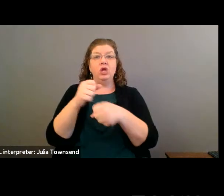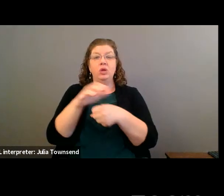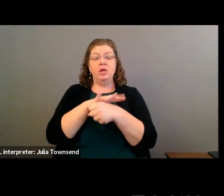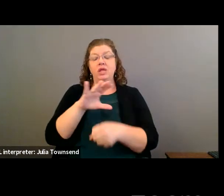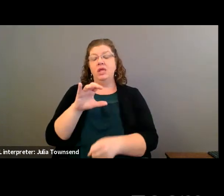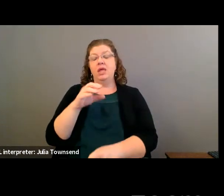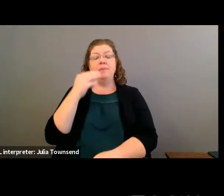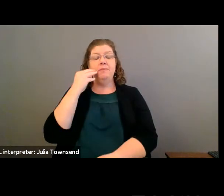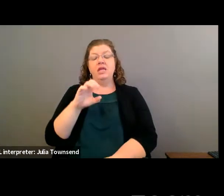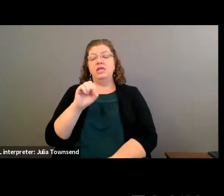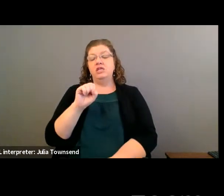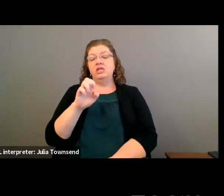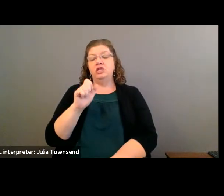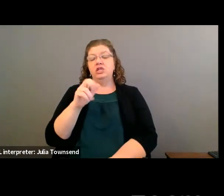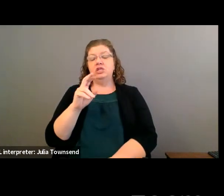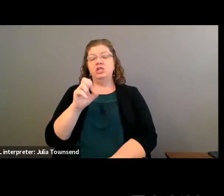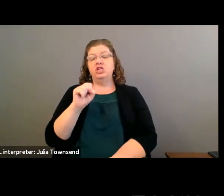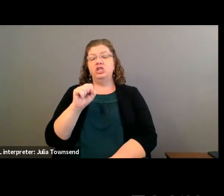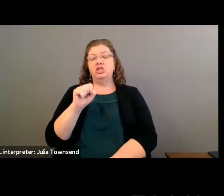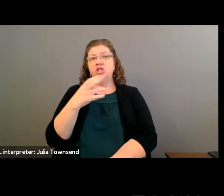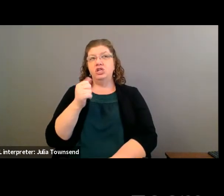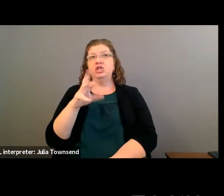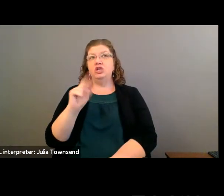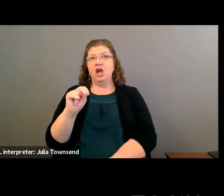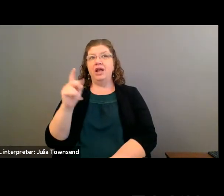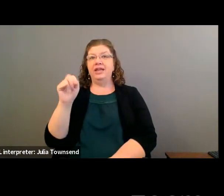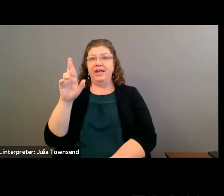Carey. So thank you for that.